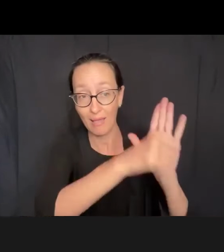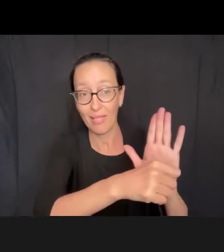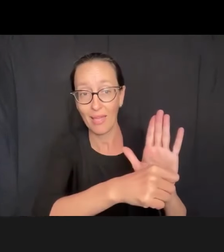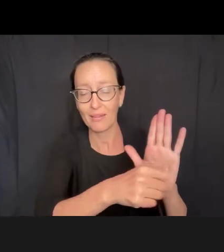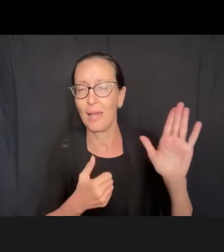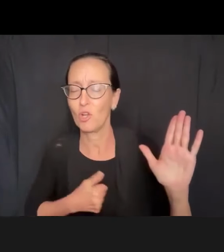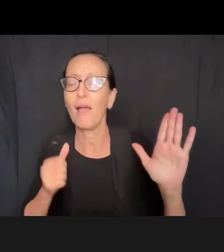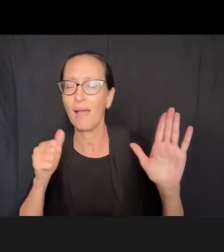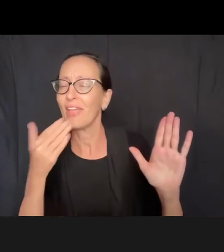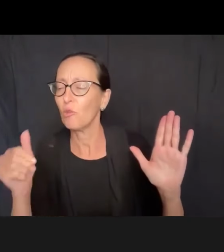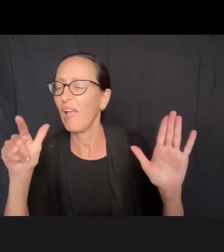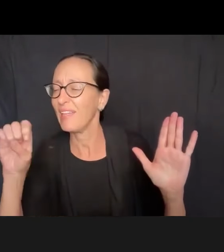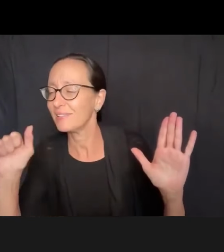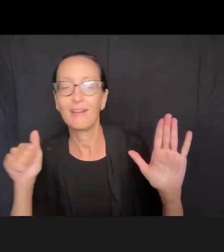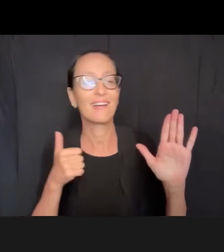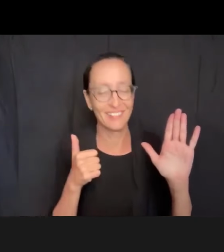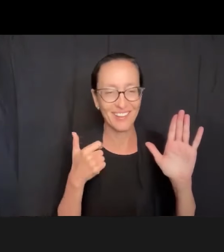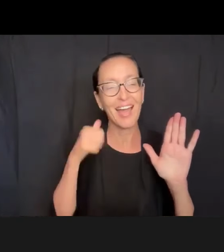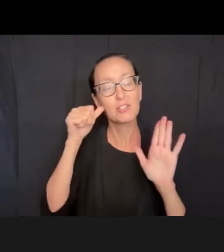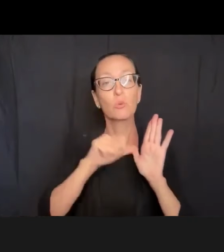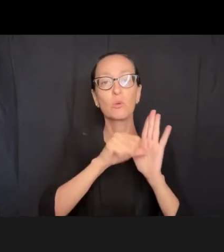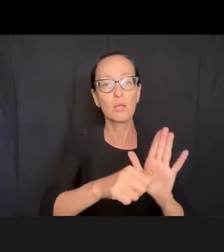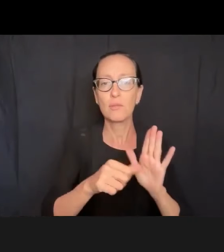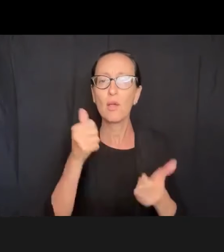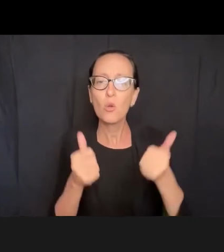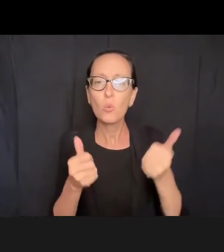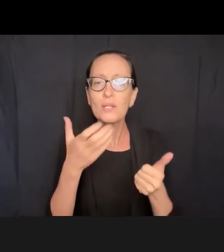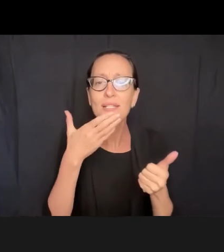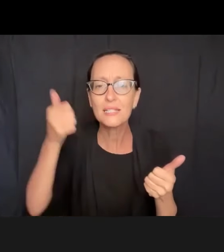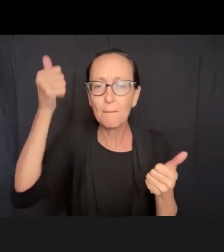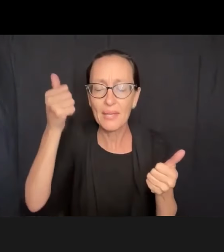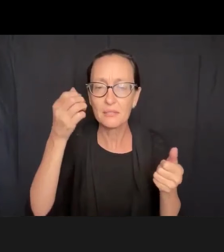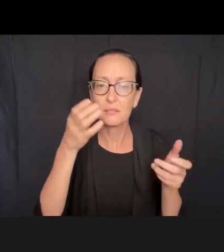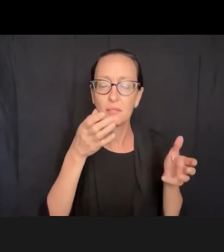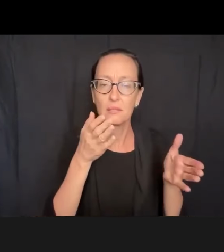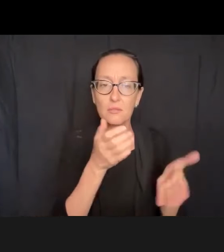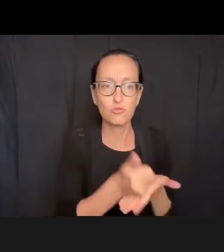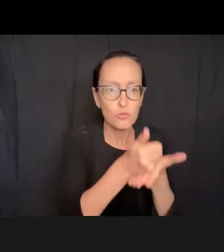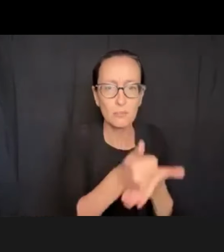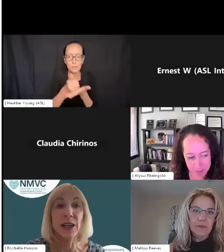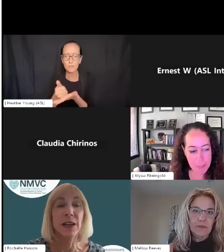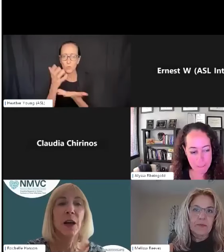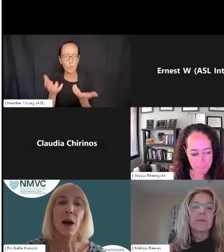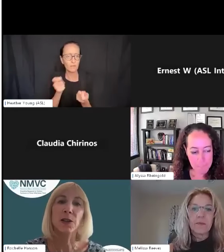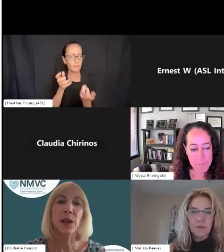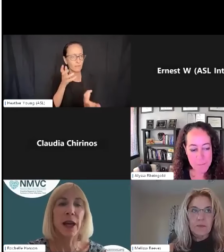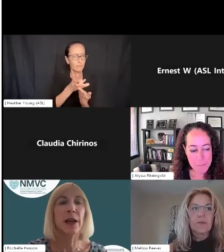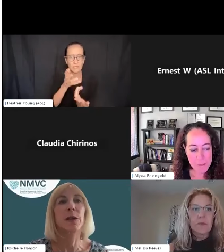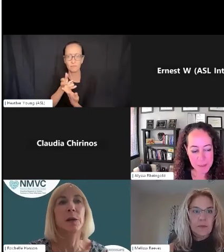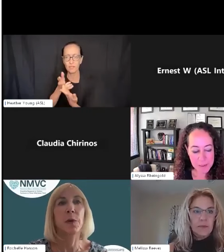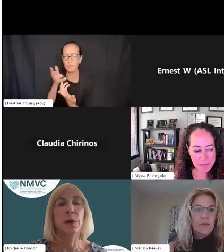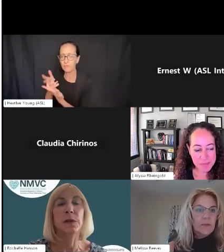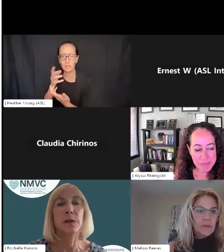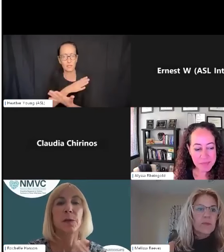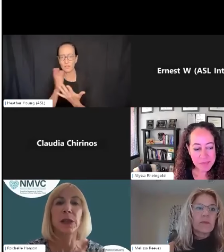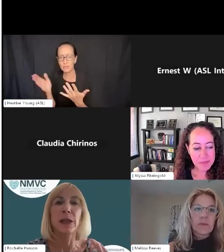was to help everyone have a better understanding of which interventions fit across the different phases of mass violence tragedy, and also to echo